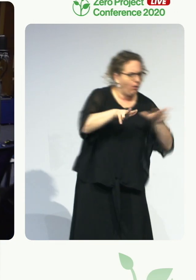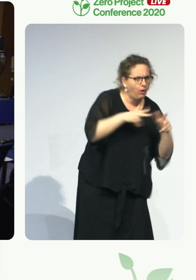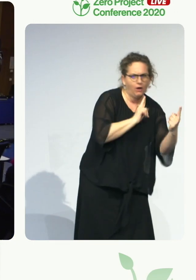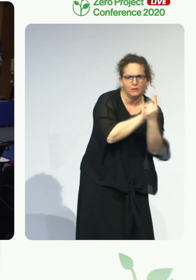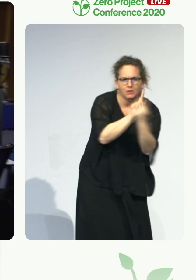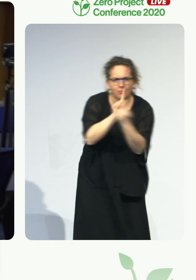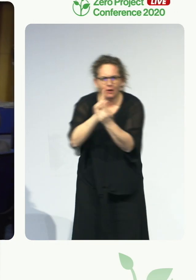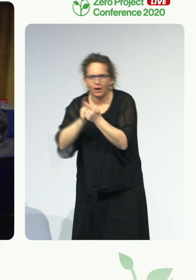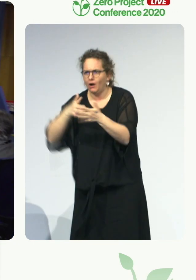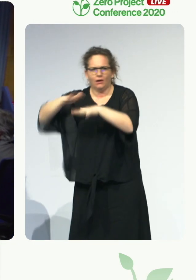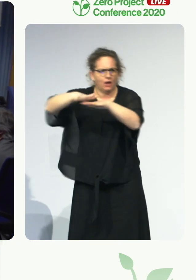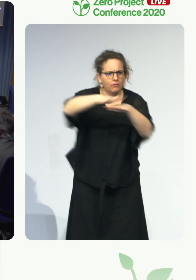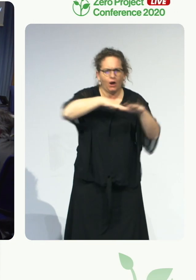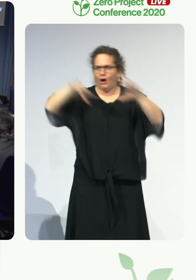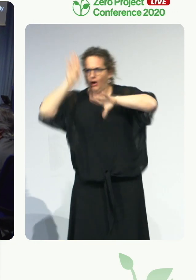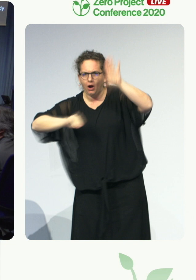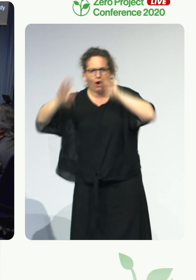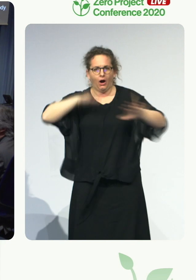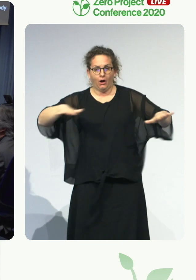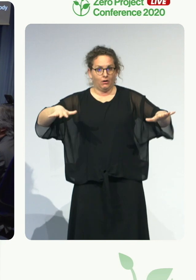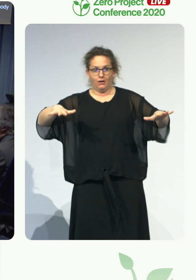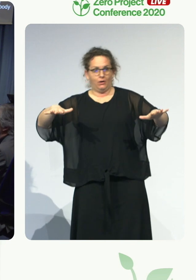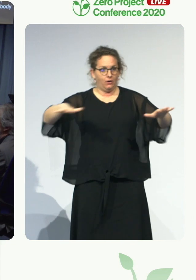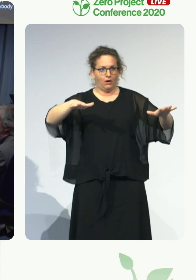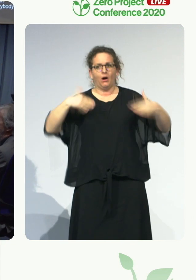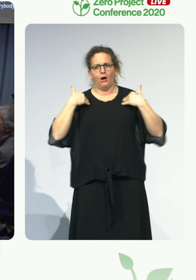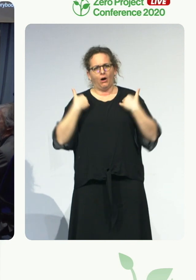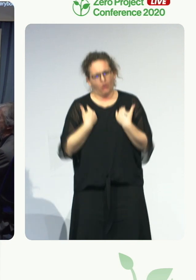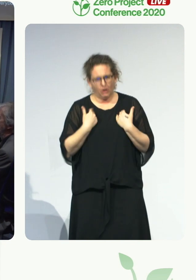content, and you're tired. So am I.